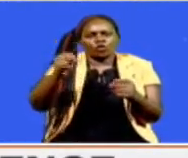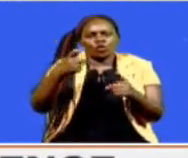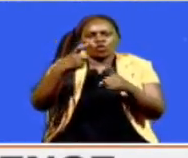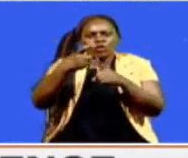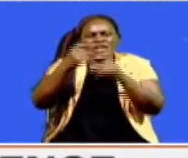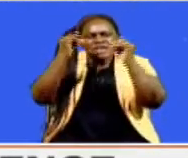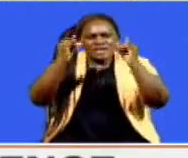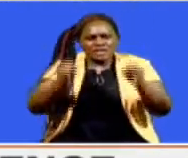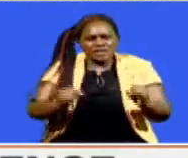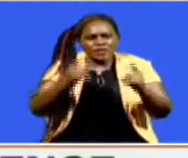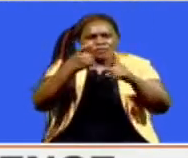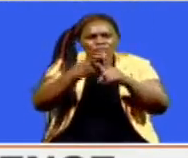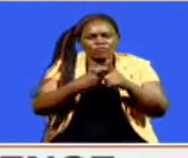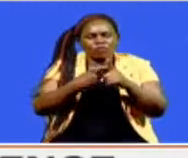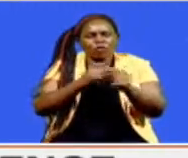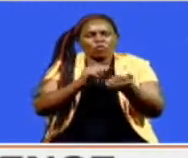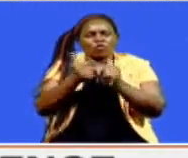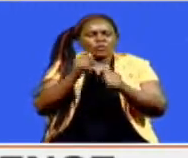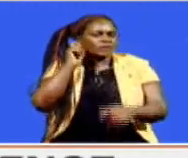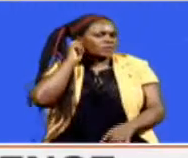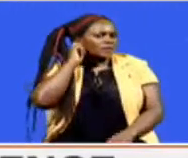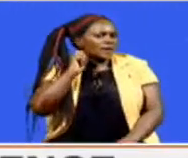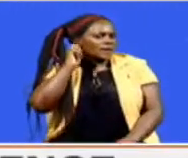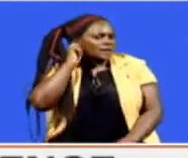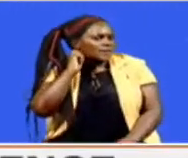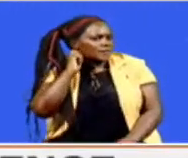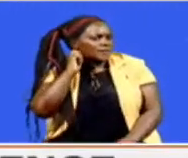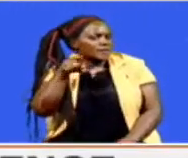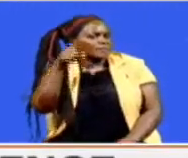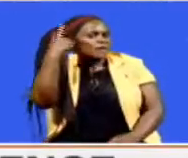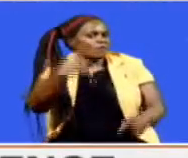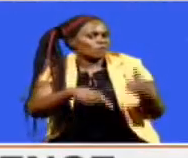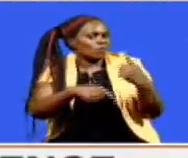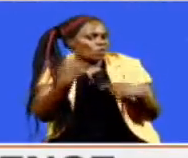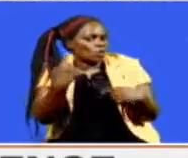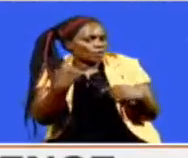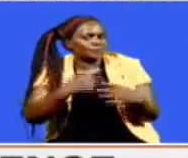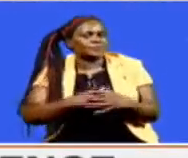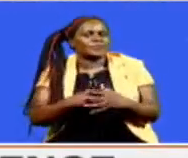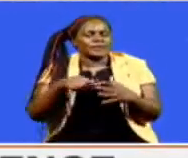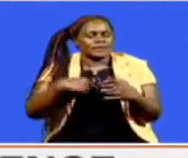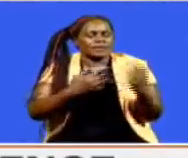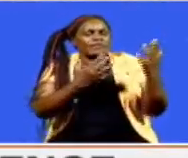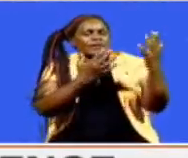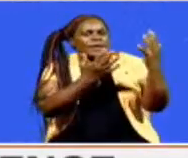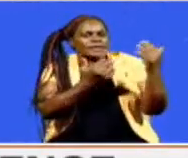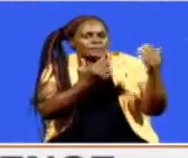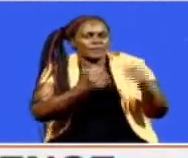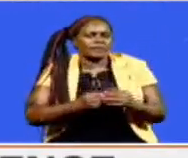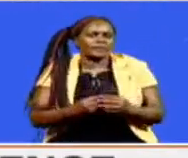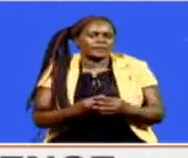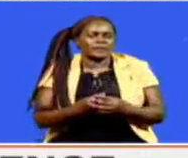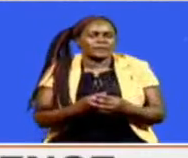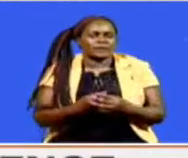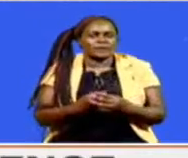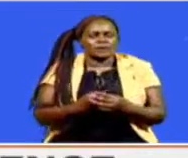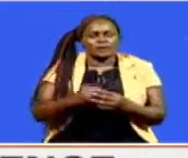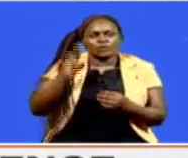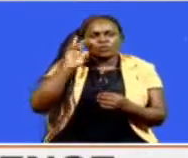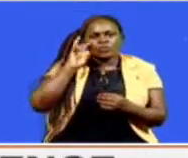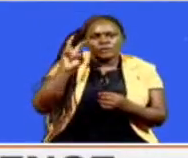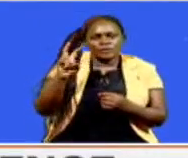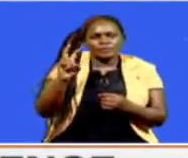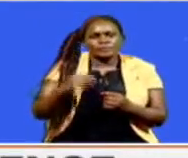the tournament in Nandi, who where he won. So we are expecting to